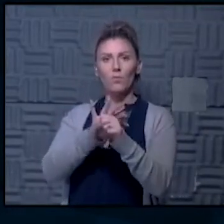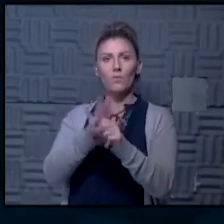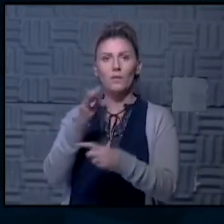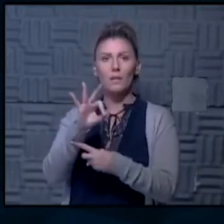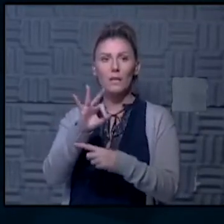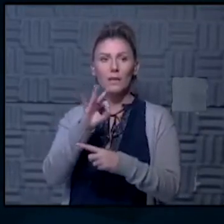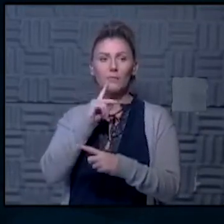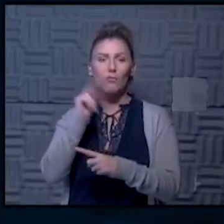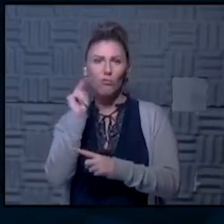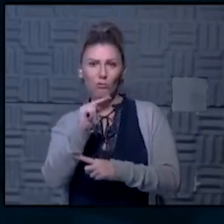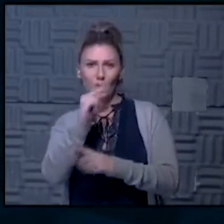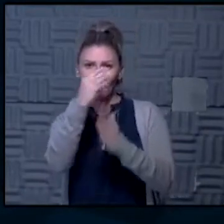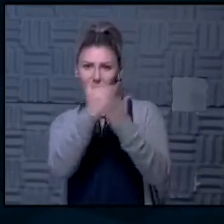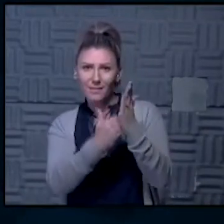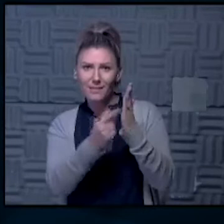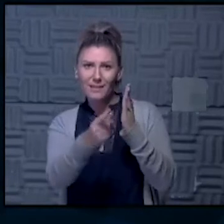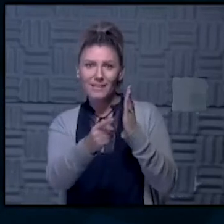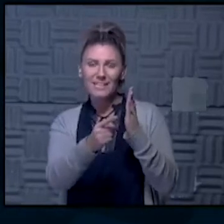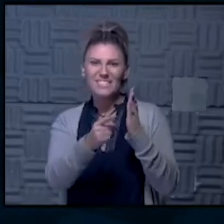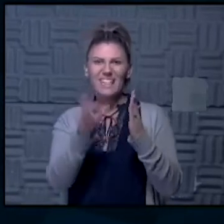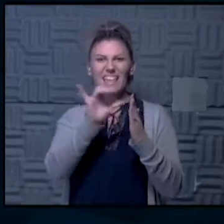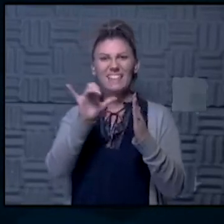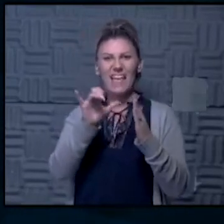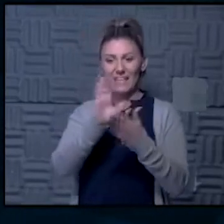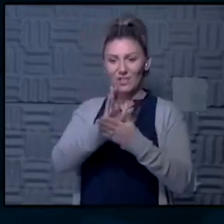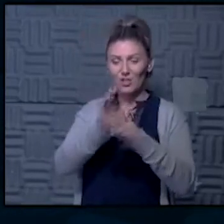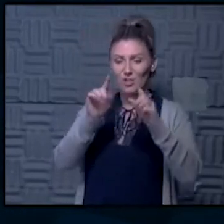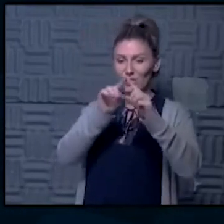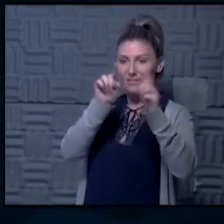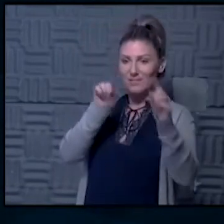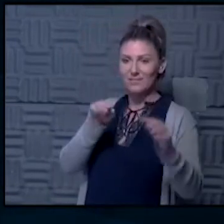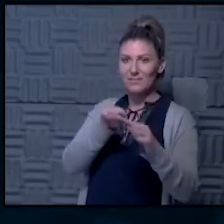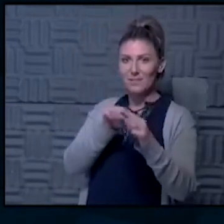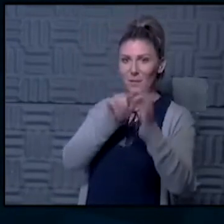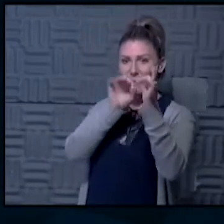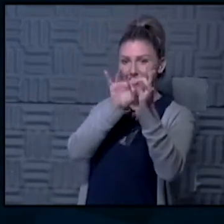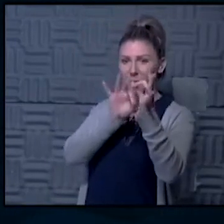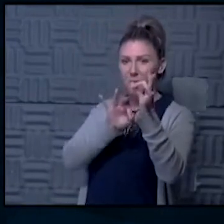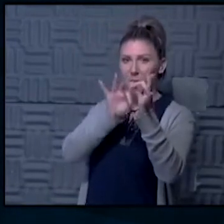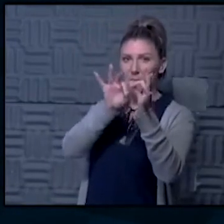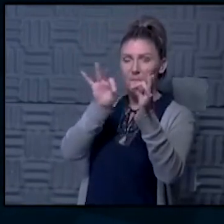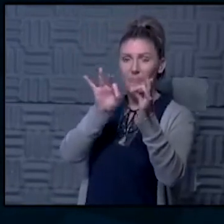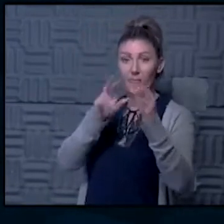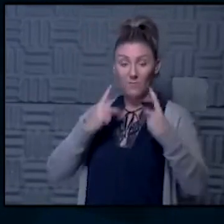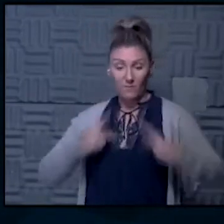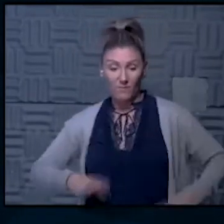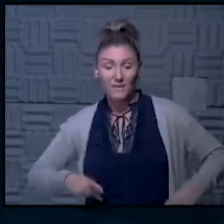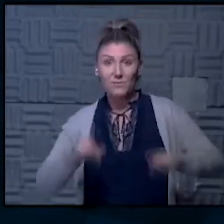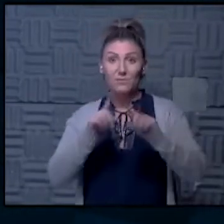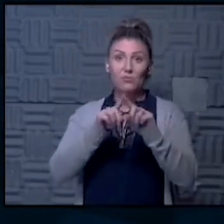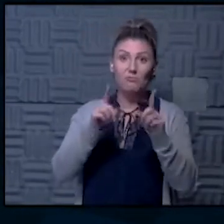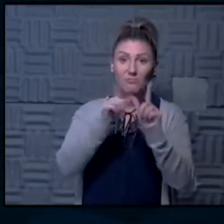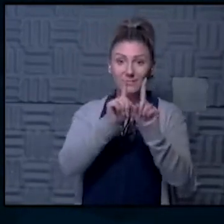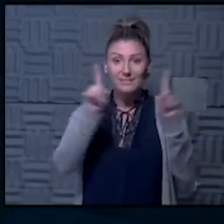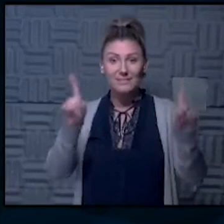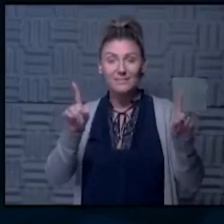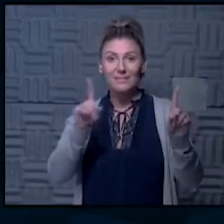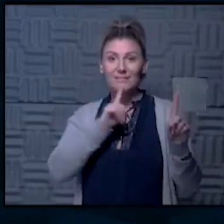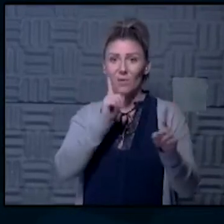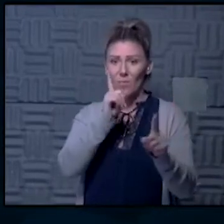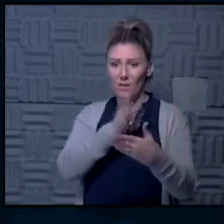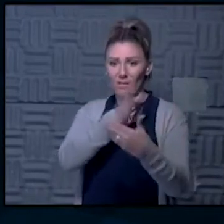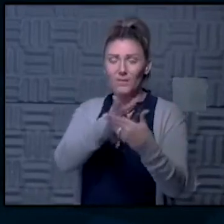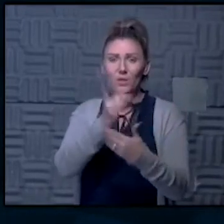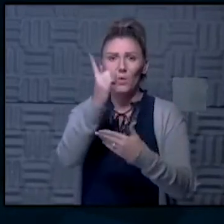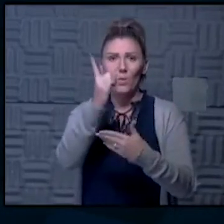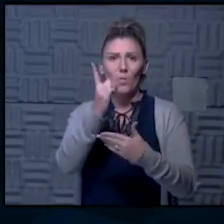on the list here as a slice of Swiss cheese with the holes in slightly different spots. So physical distancing, one intervention, one